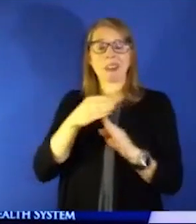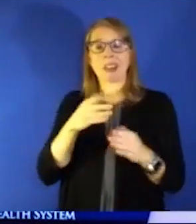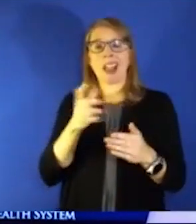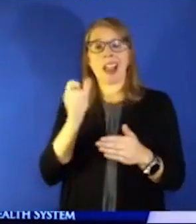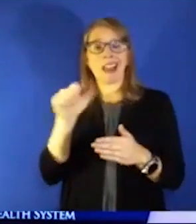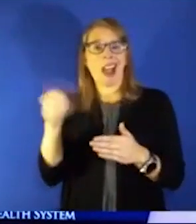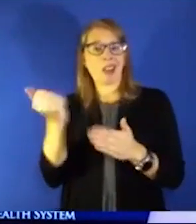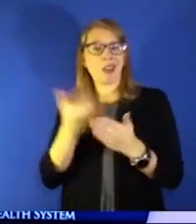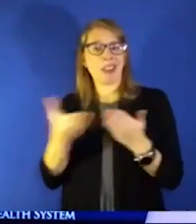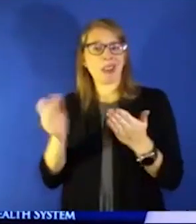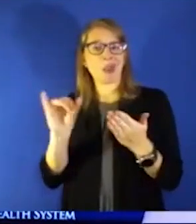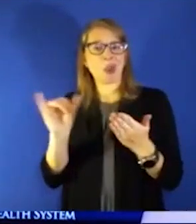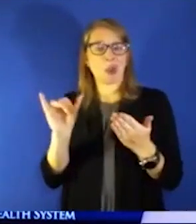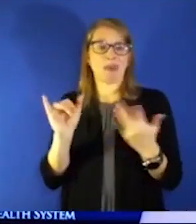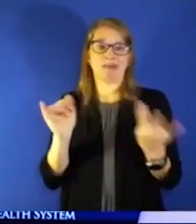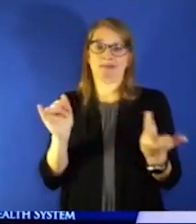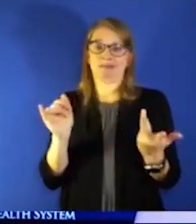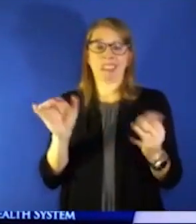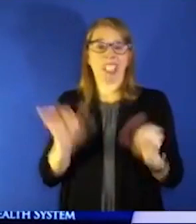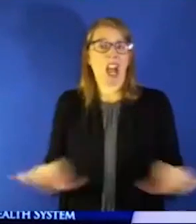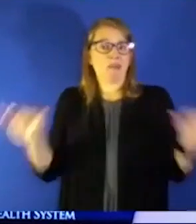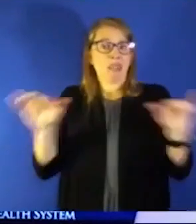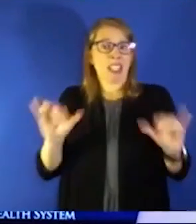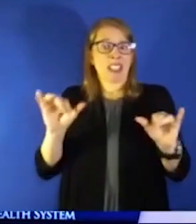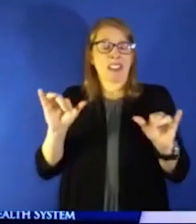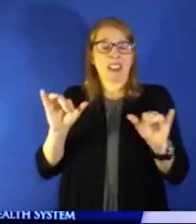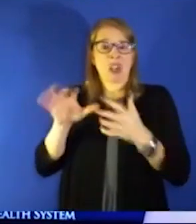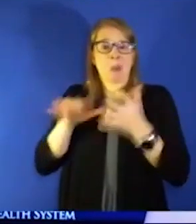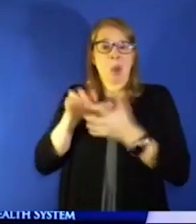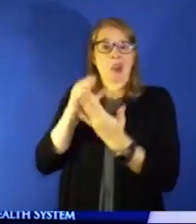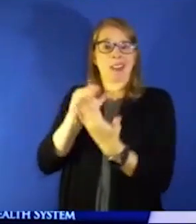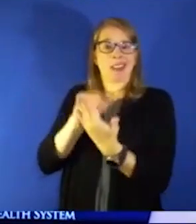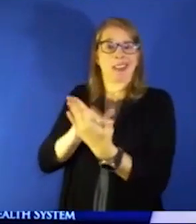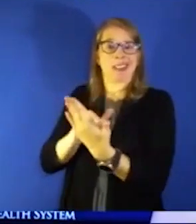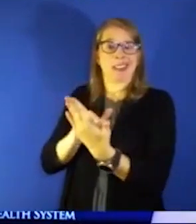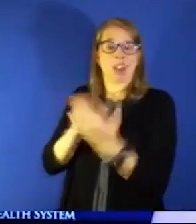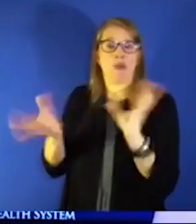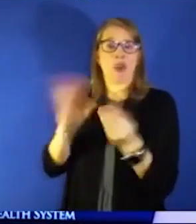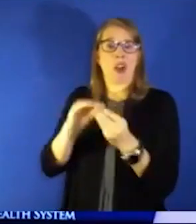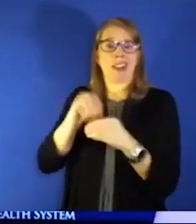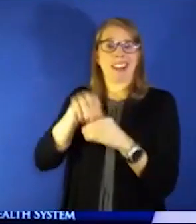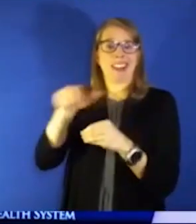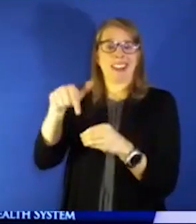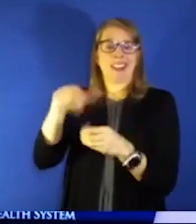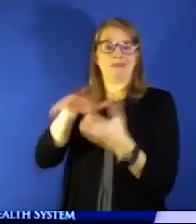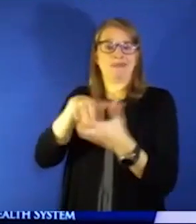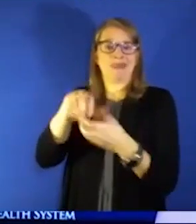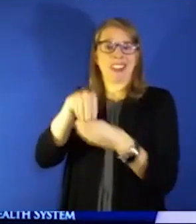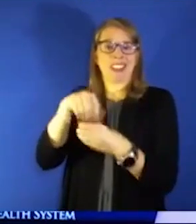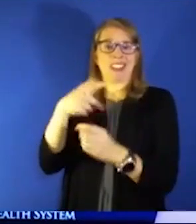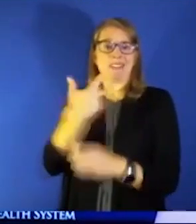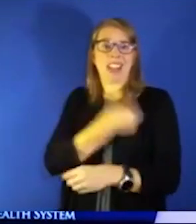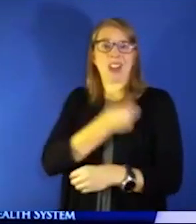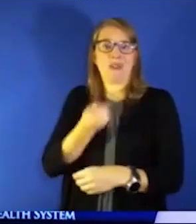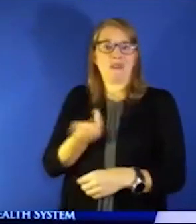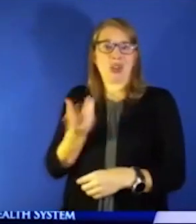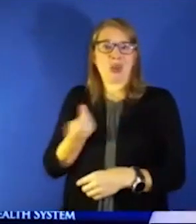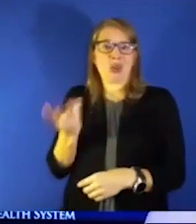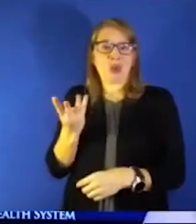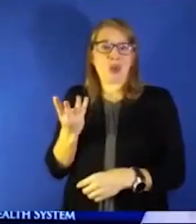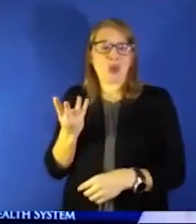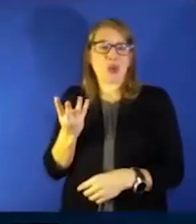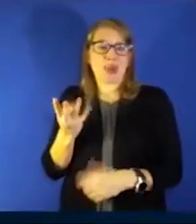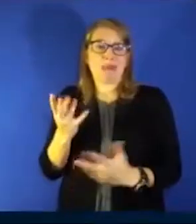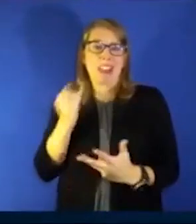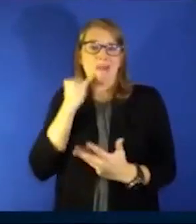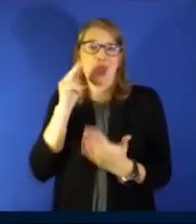really otherwise fairly common components and ingredients overall in these vaccines, and there's very few of them if you look at the recipe. I